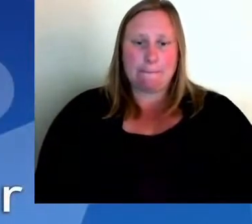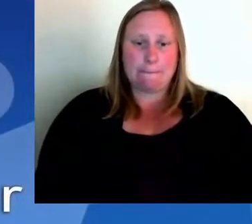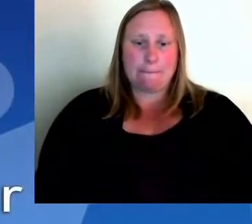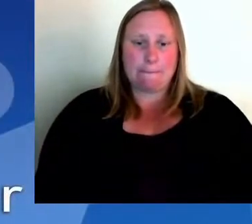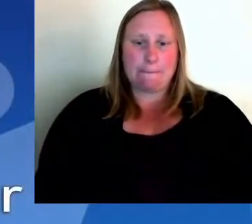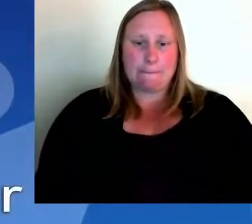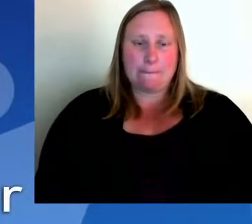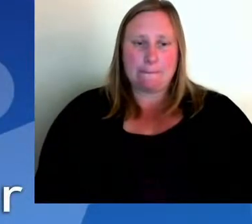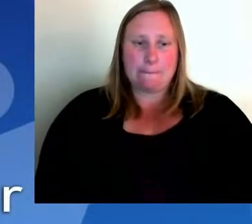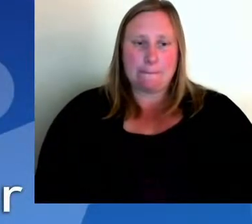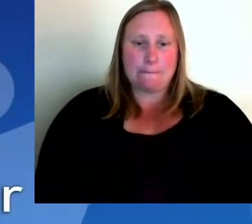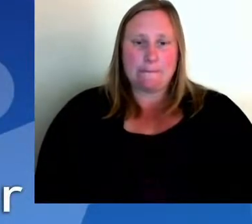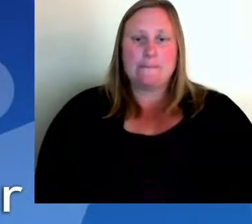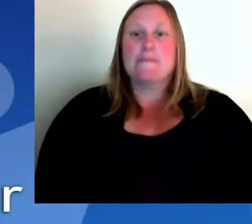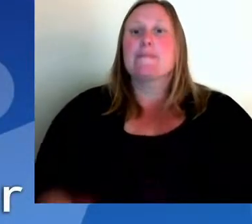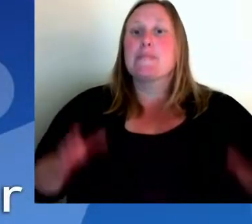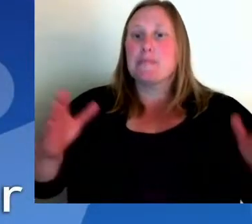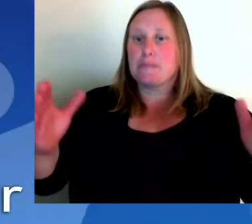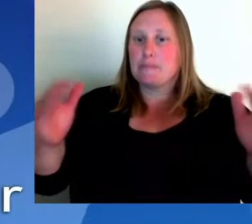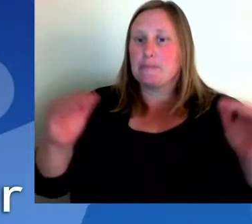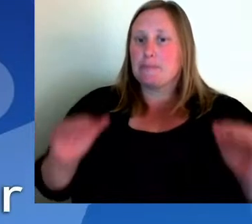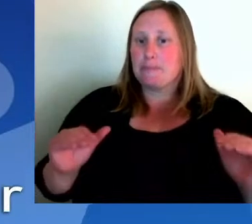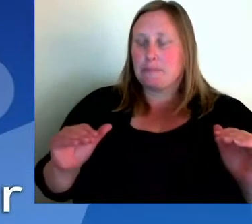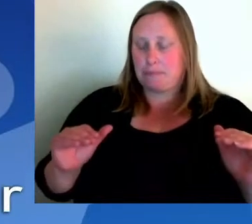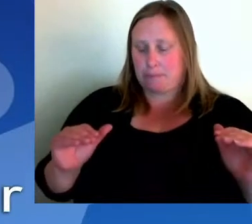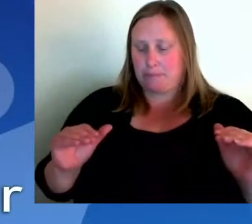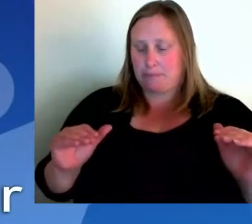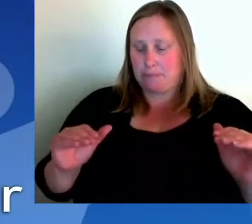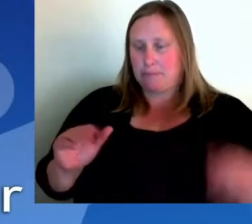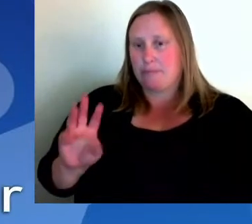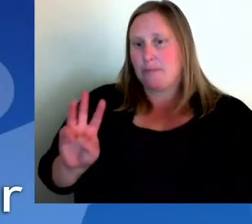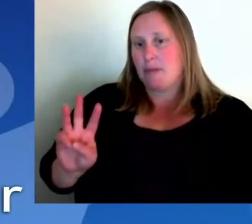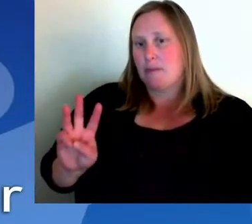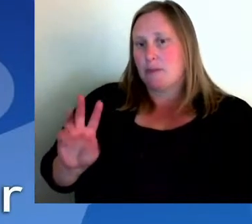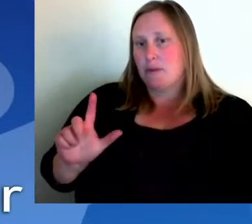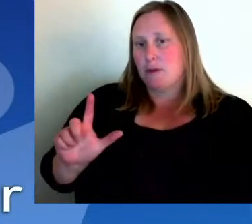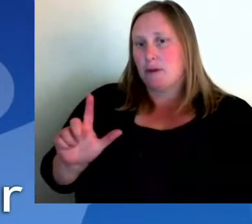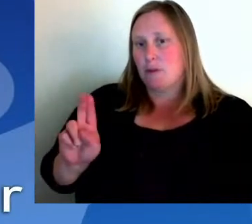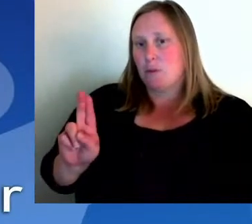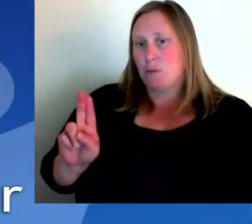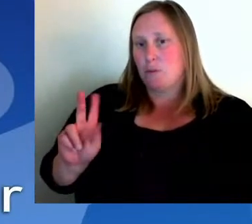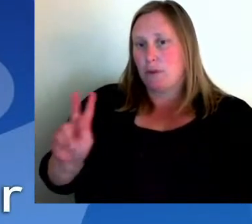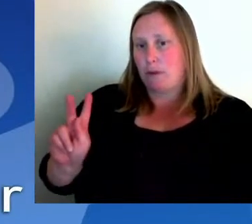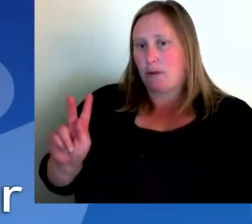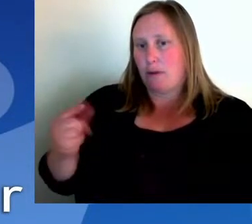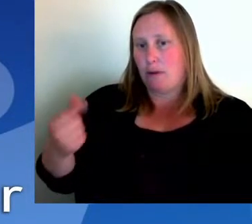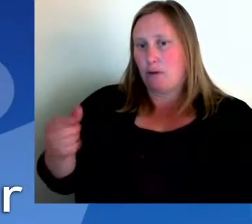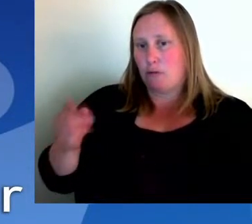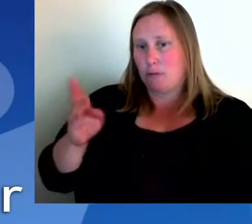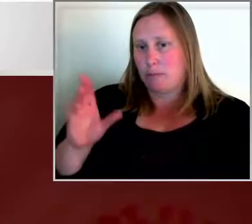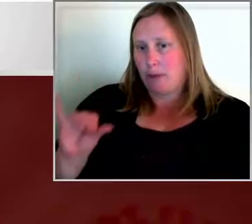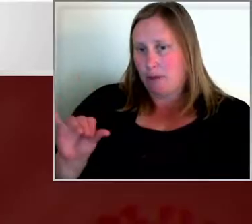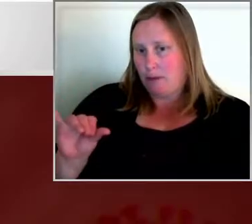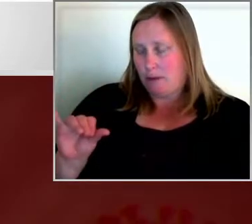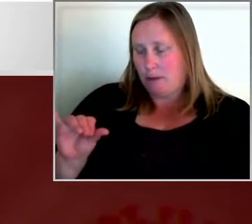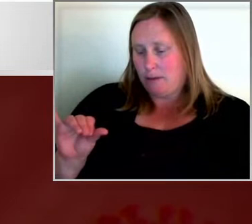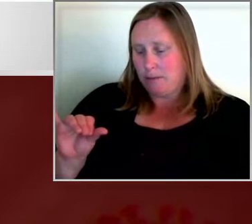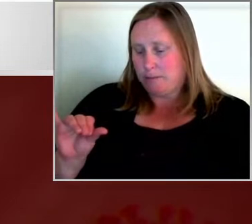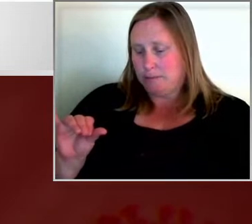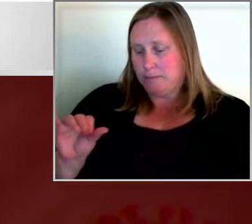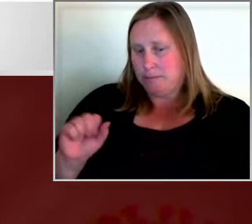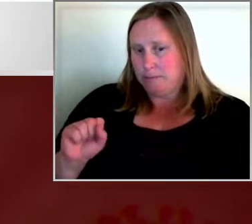Wonderful. Thank you for that. Let's go now to Ben Krumholtz, WLUK in Green Bay. Ben, Fox 11 in Green